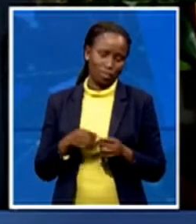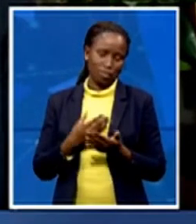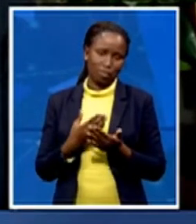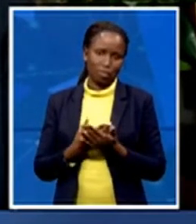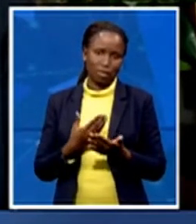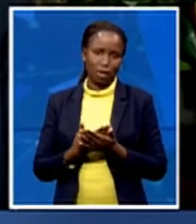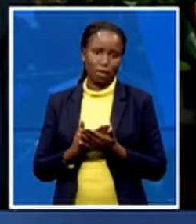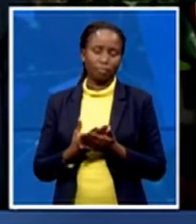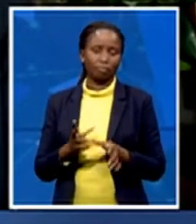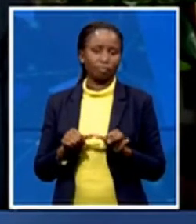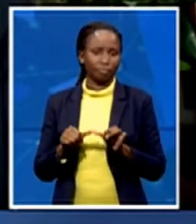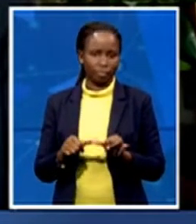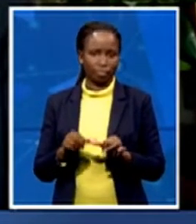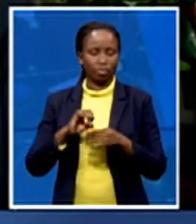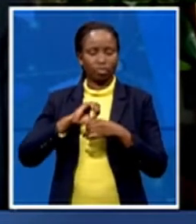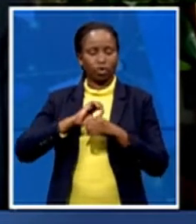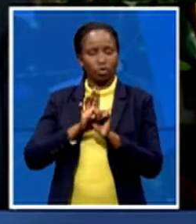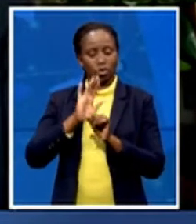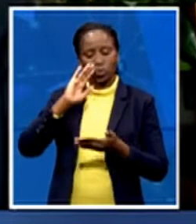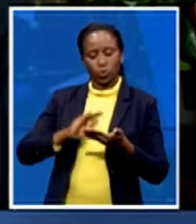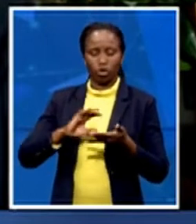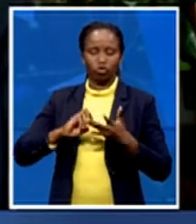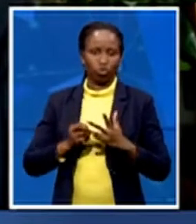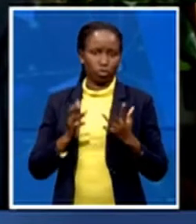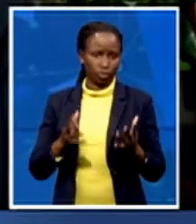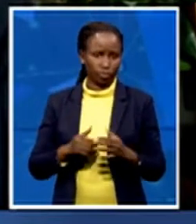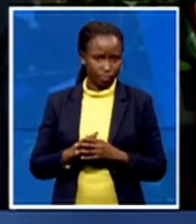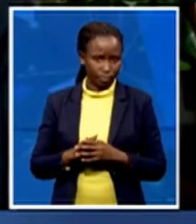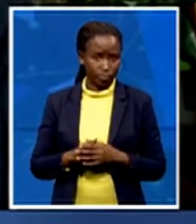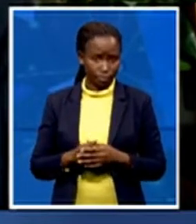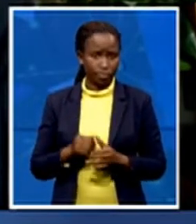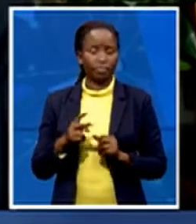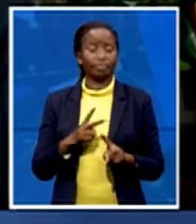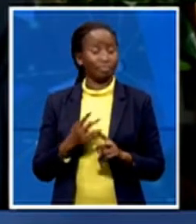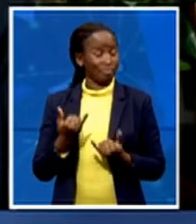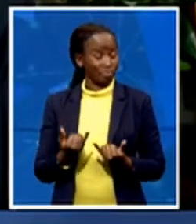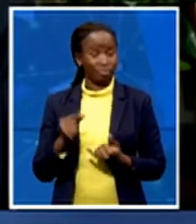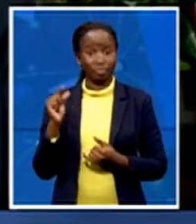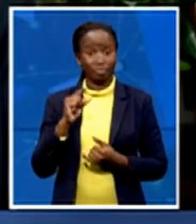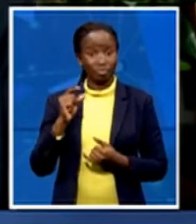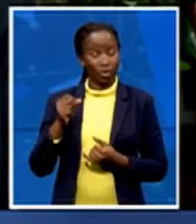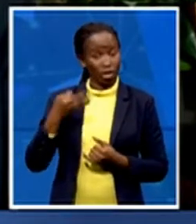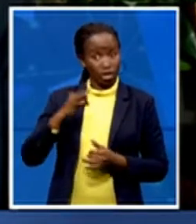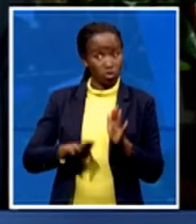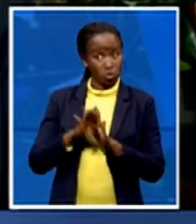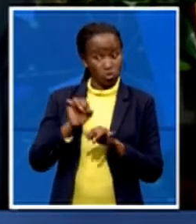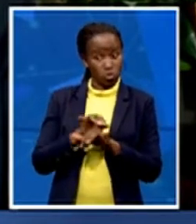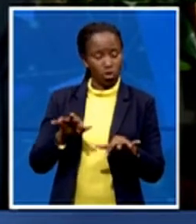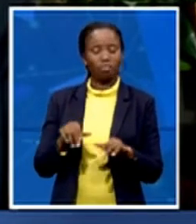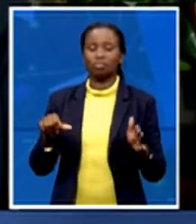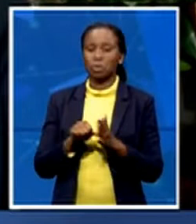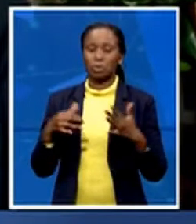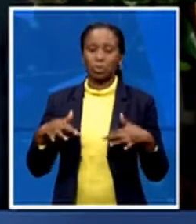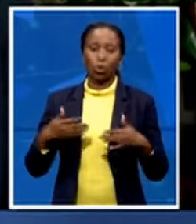And again, as we're moving into this third wave, it is becoming more and more important that we all play our part. So with that, I look forward to